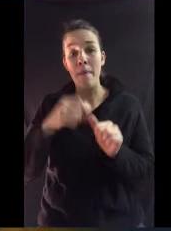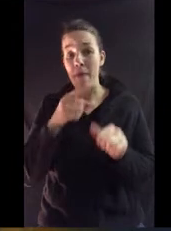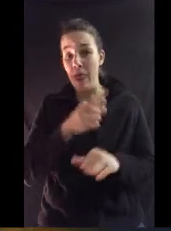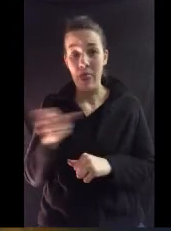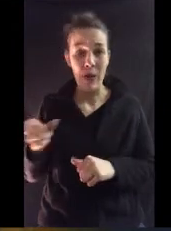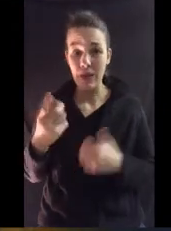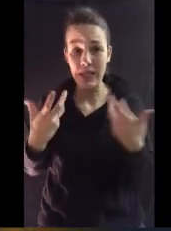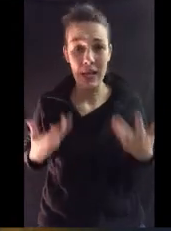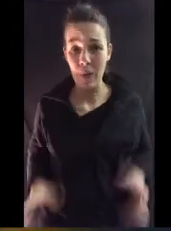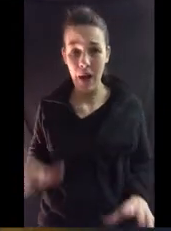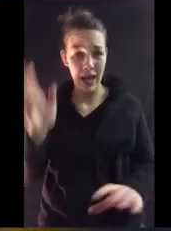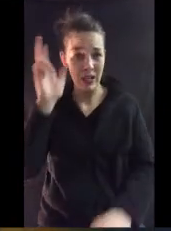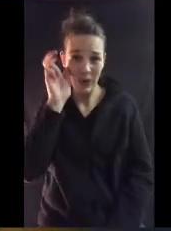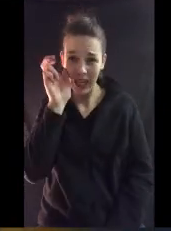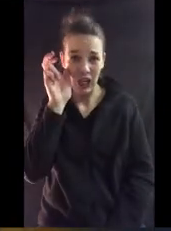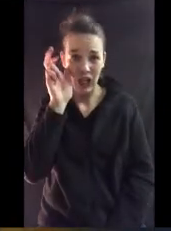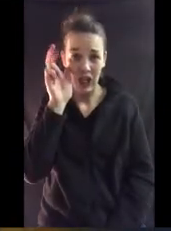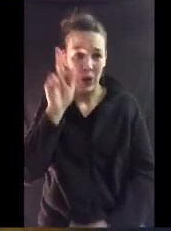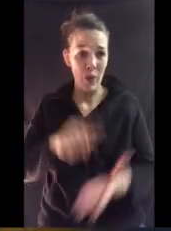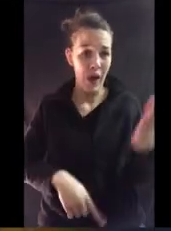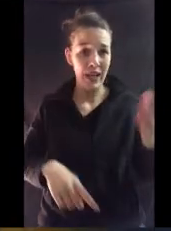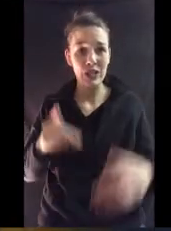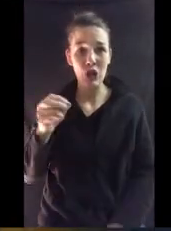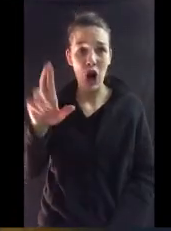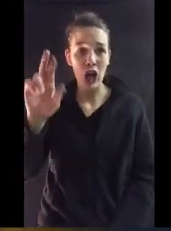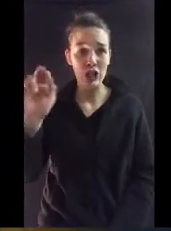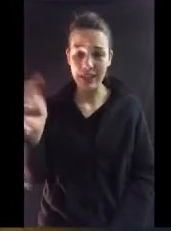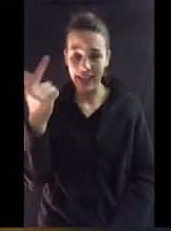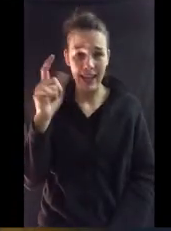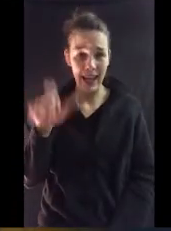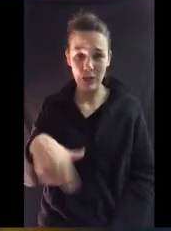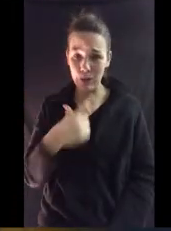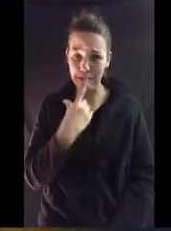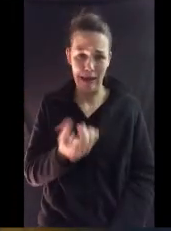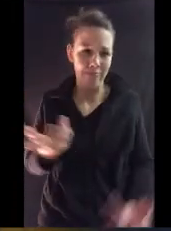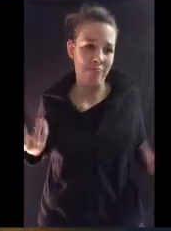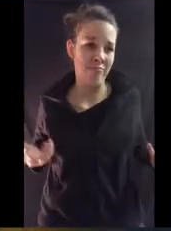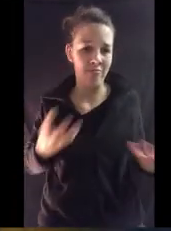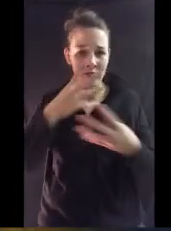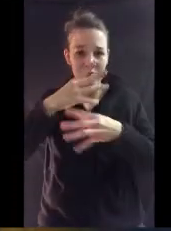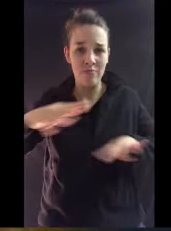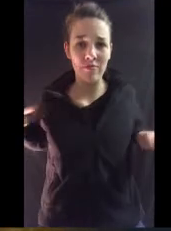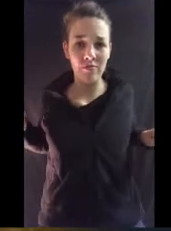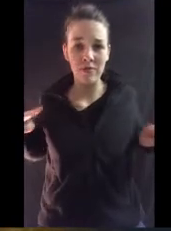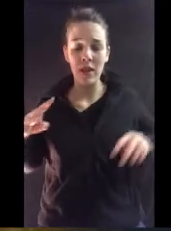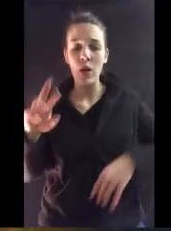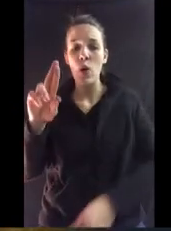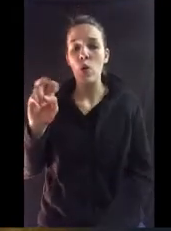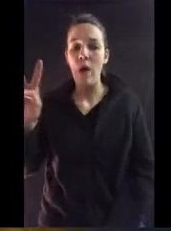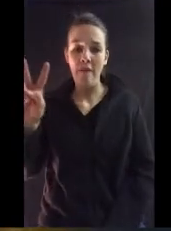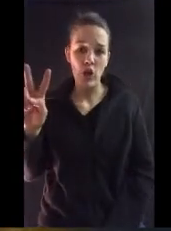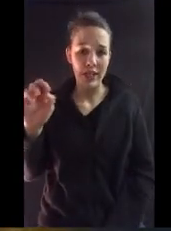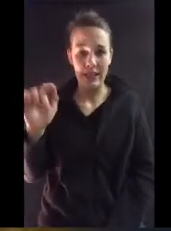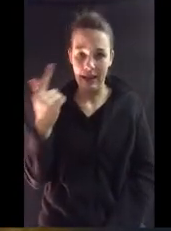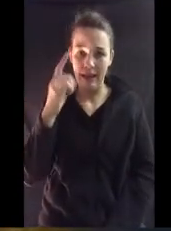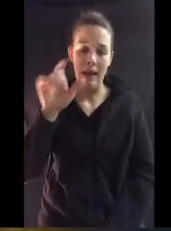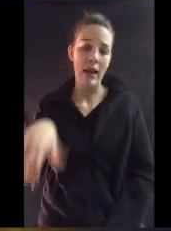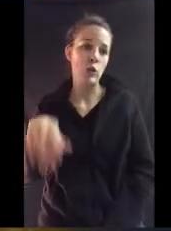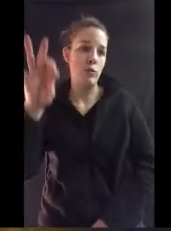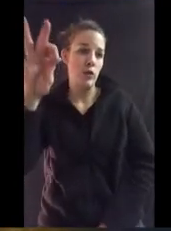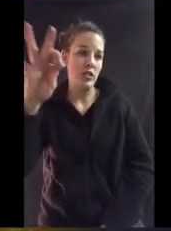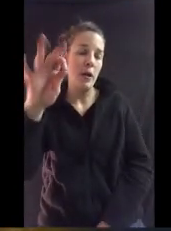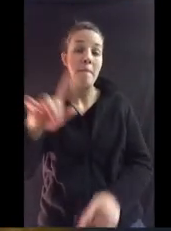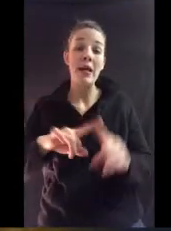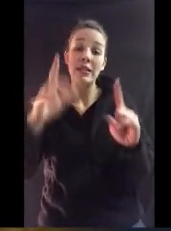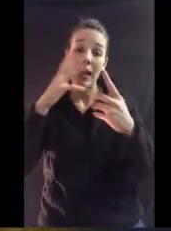that there were those, though, who really did not want to even hear what Dr. King had to say, what Reverend King had